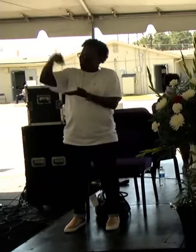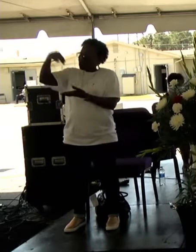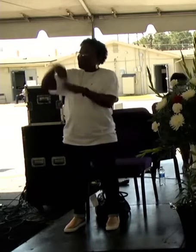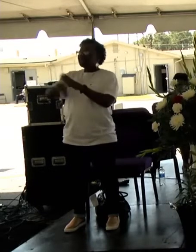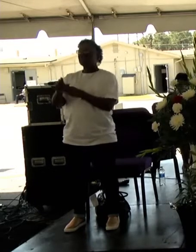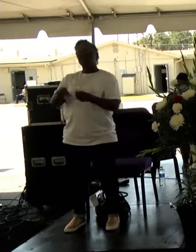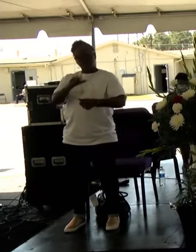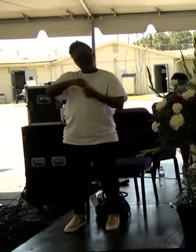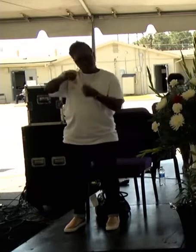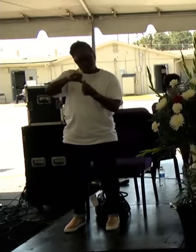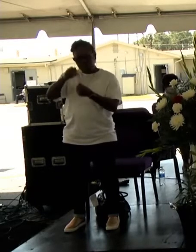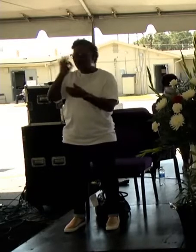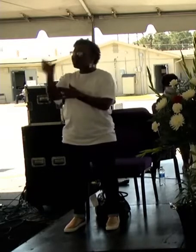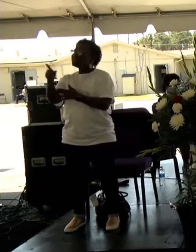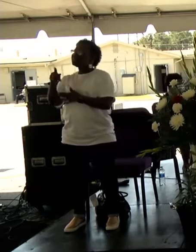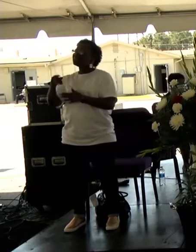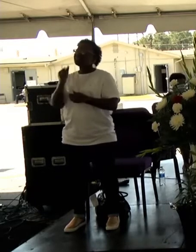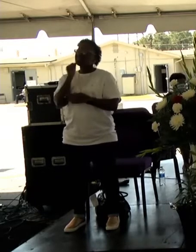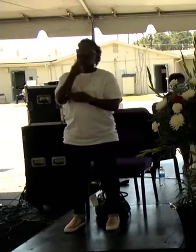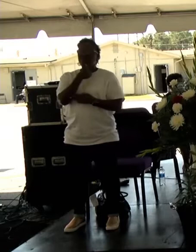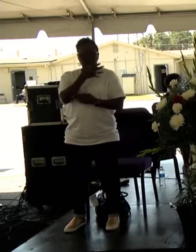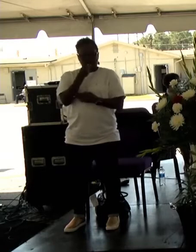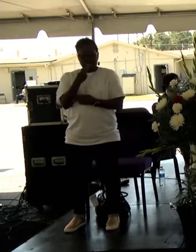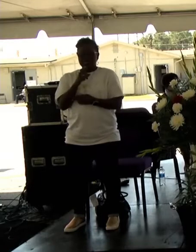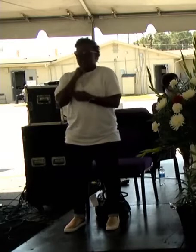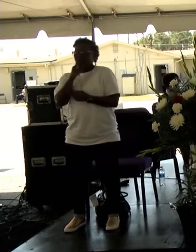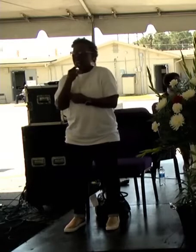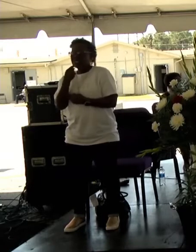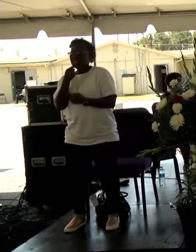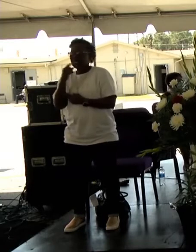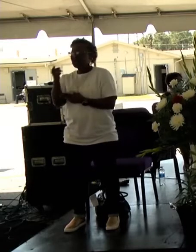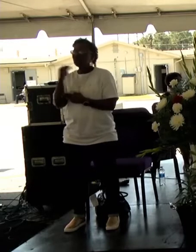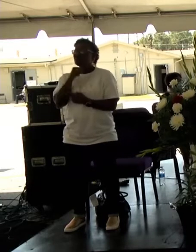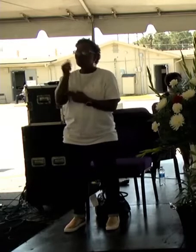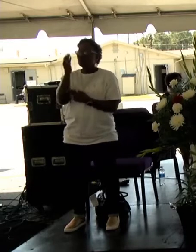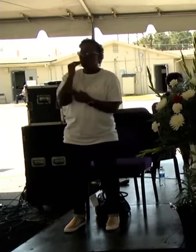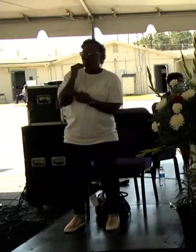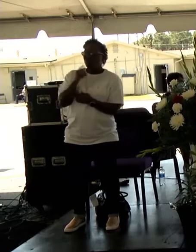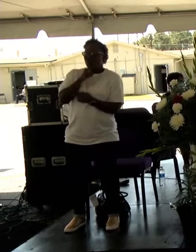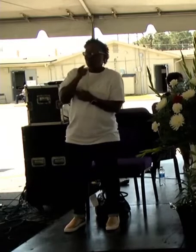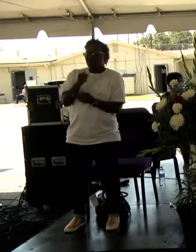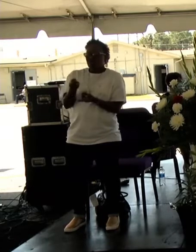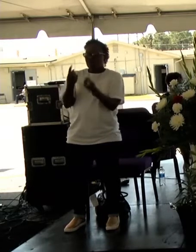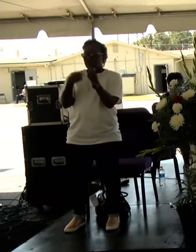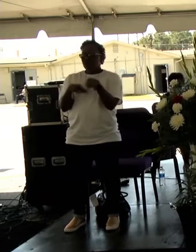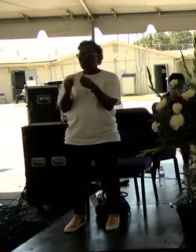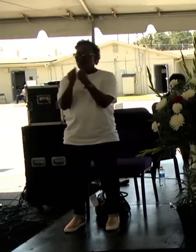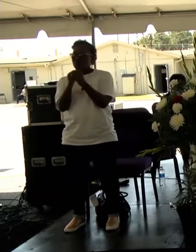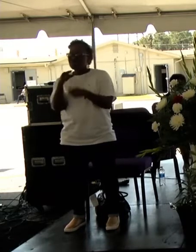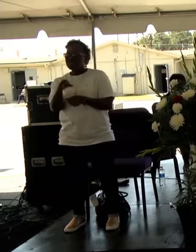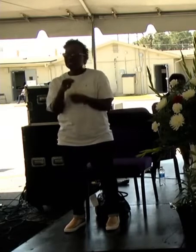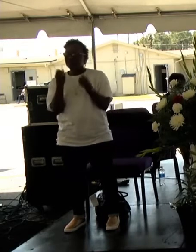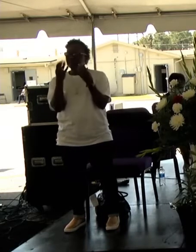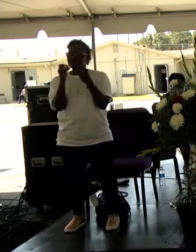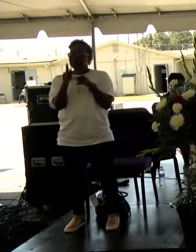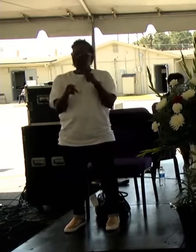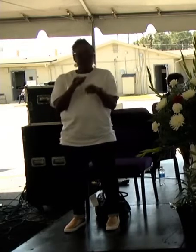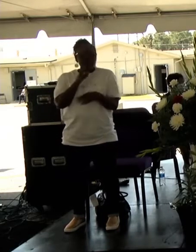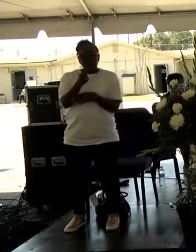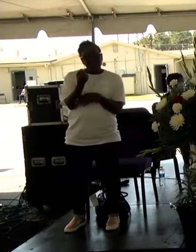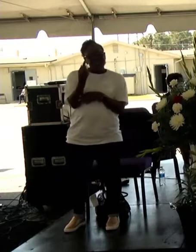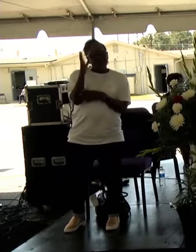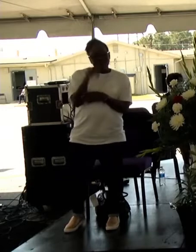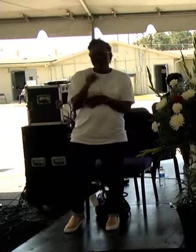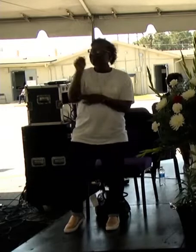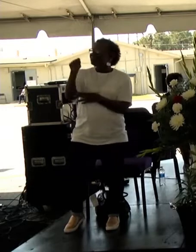his suffering. And when he's saying this, he's really saying, you don't know that what comes with this. A lot of people don't understand that, yes,